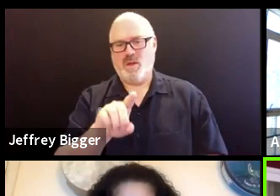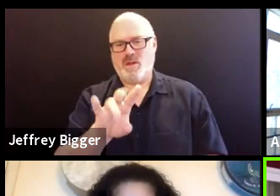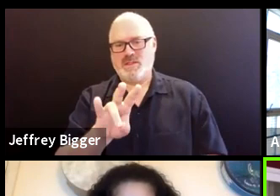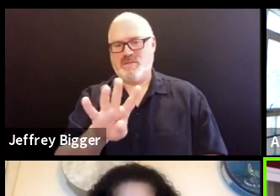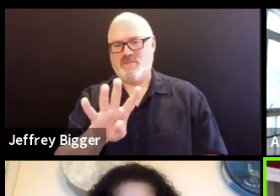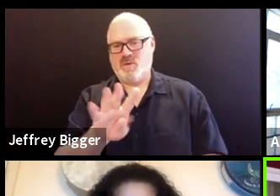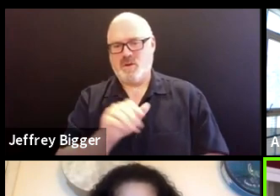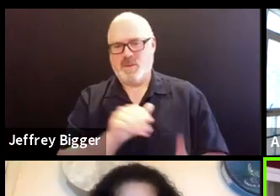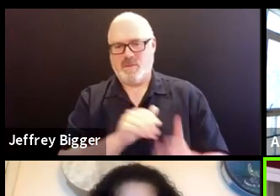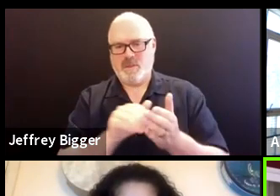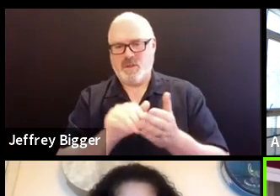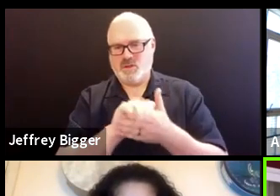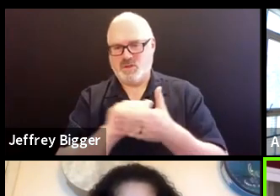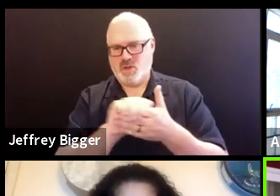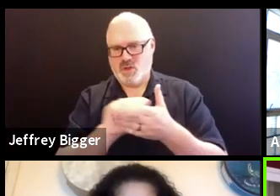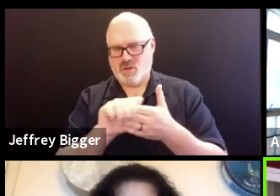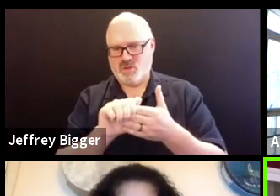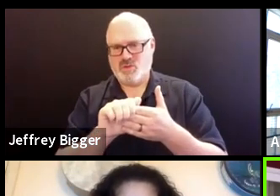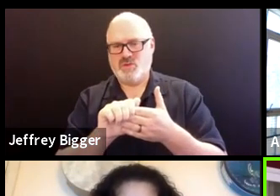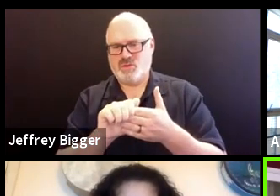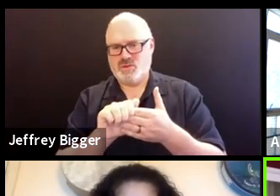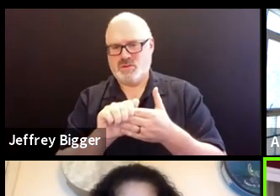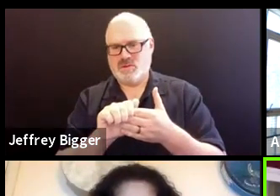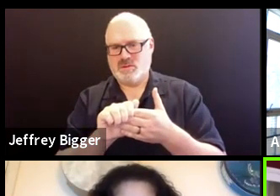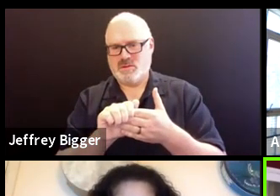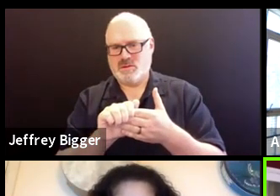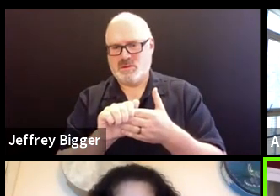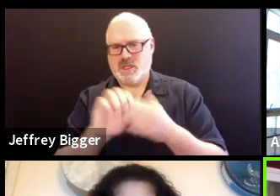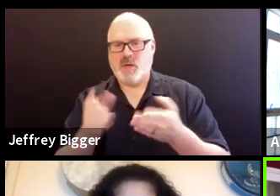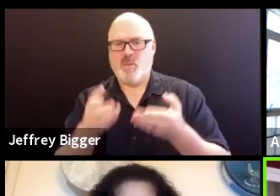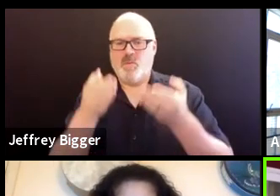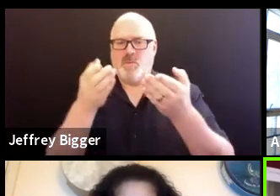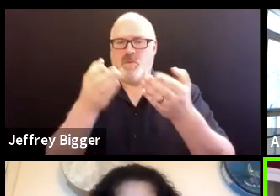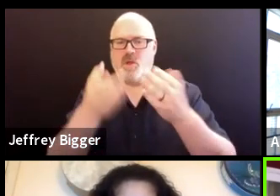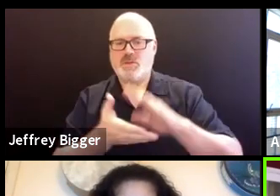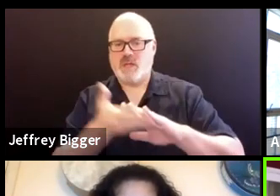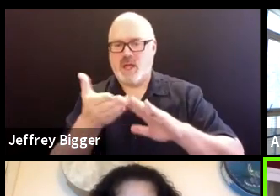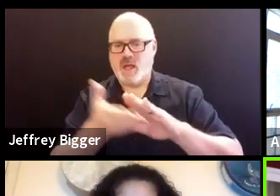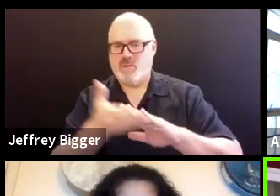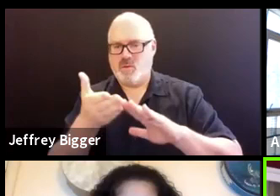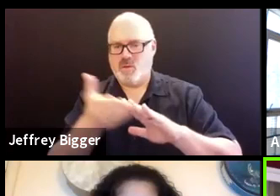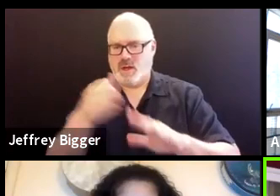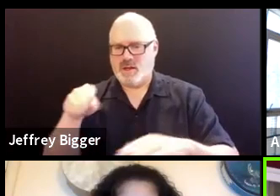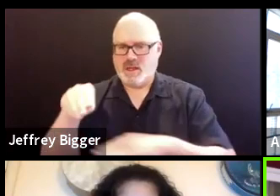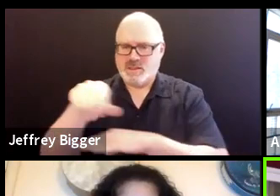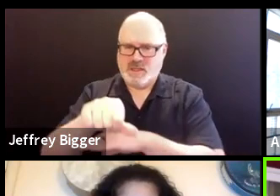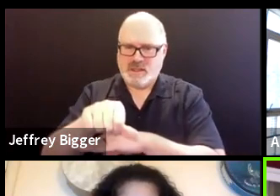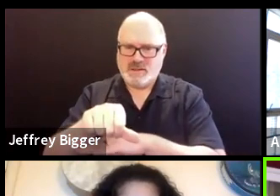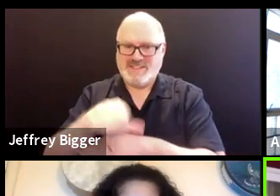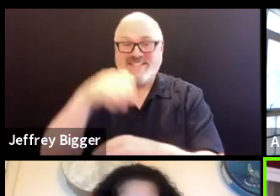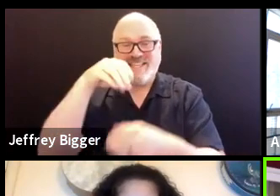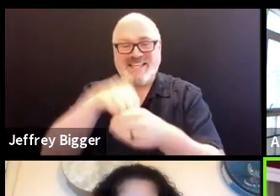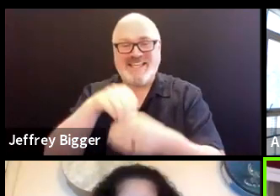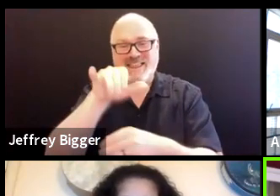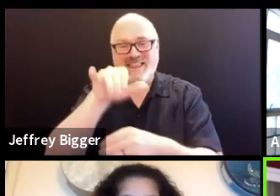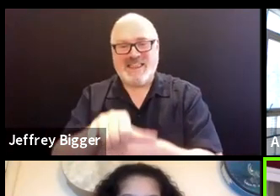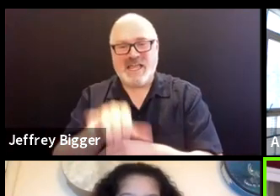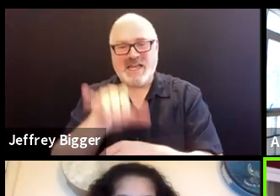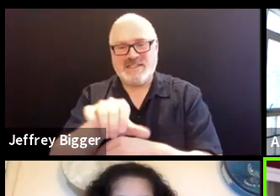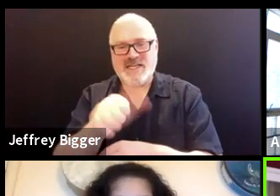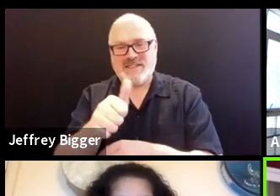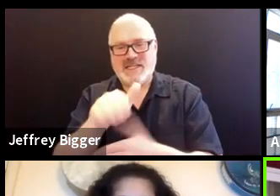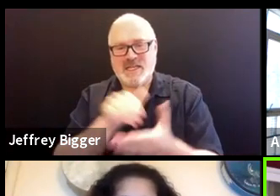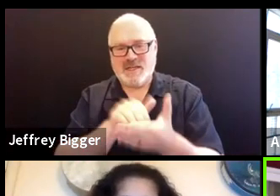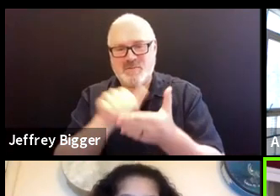million in proposed operating expenditures, baked into that is that 10 million